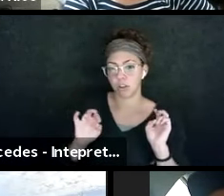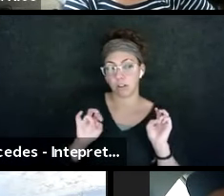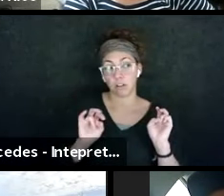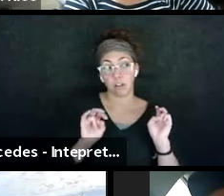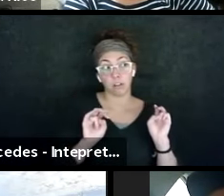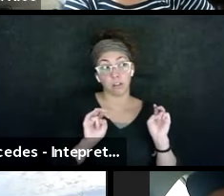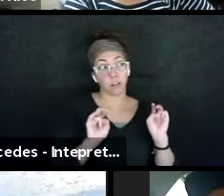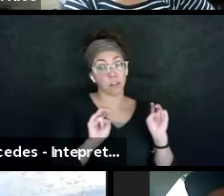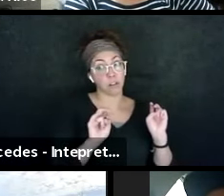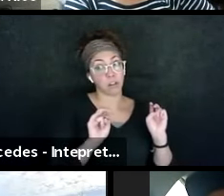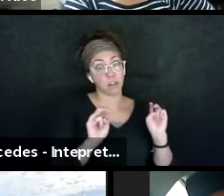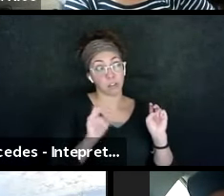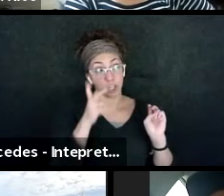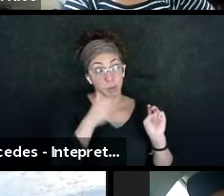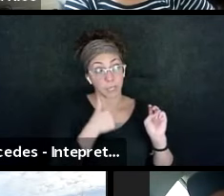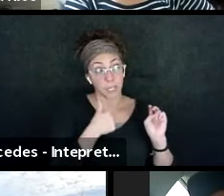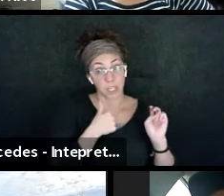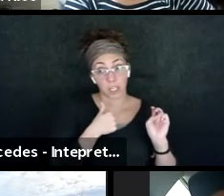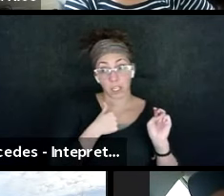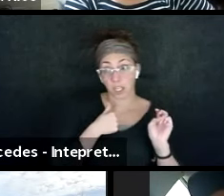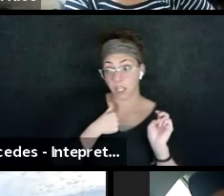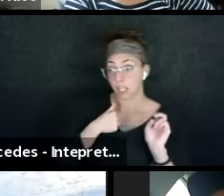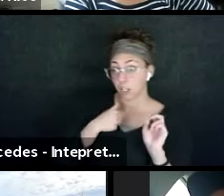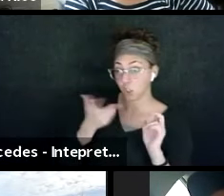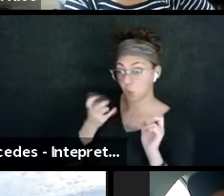Do you want to repeat what you said?